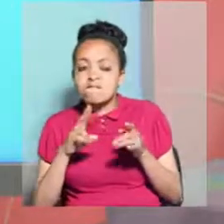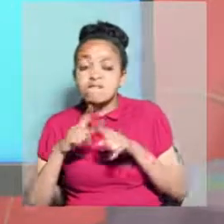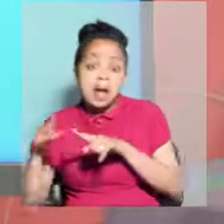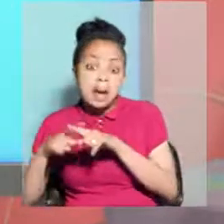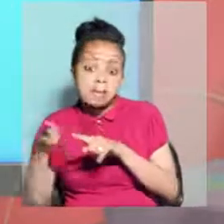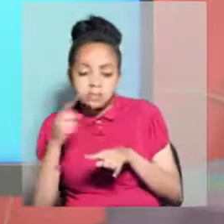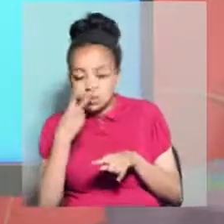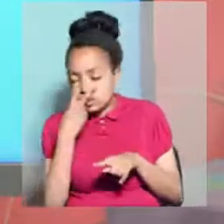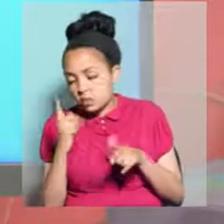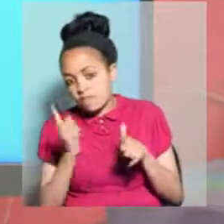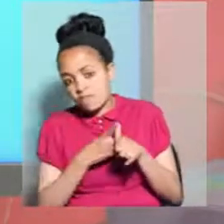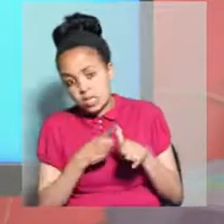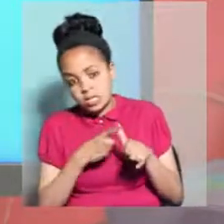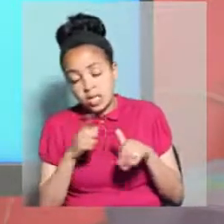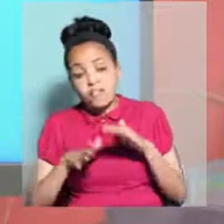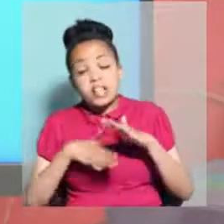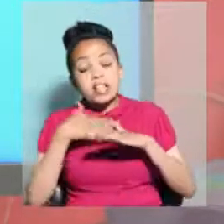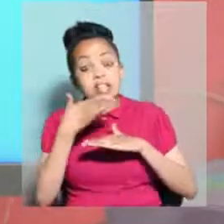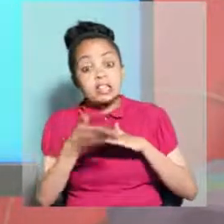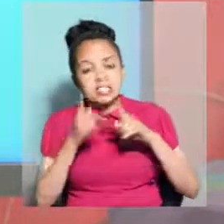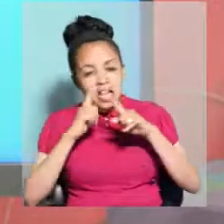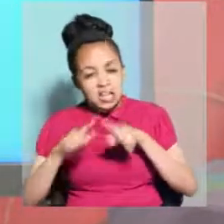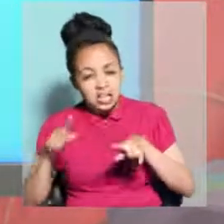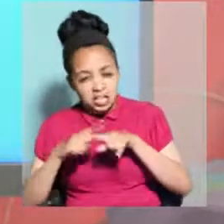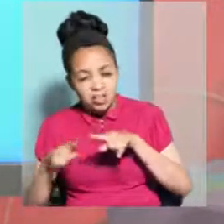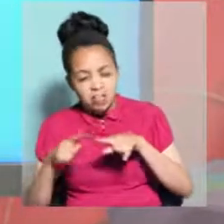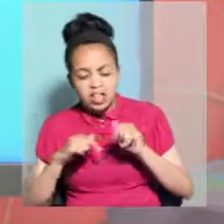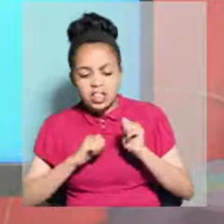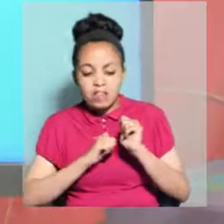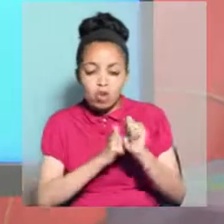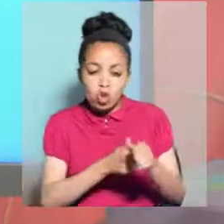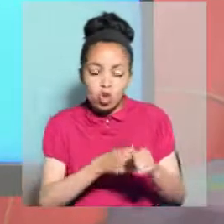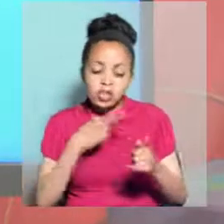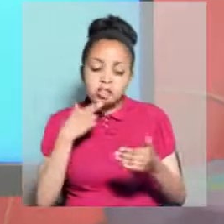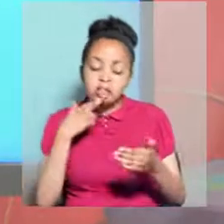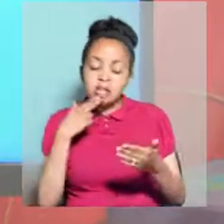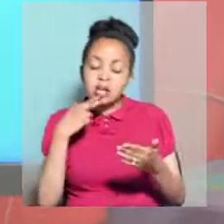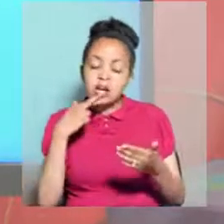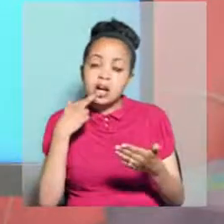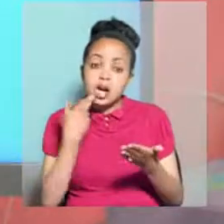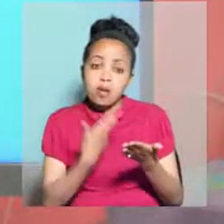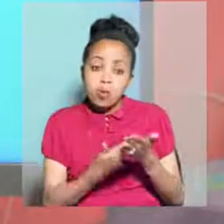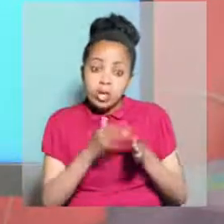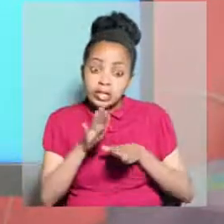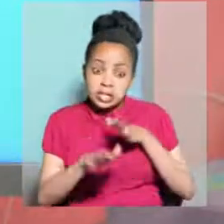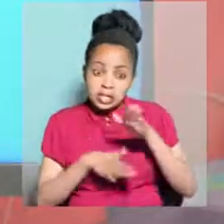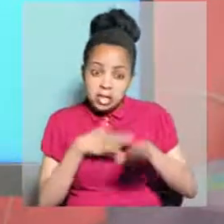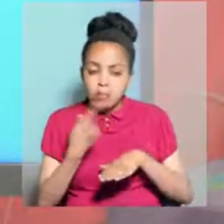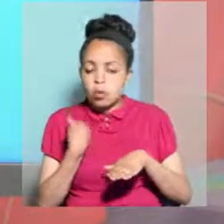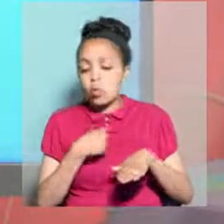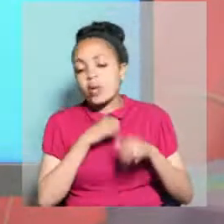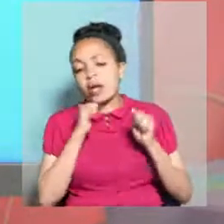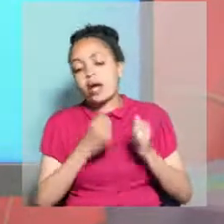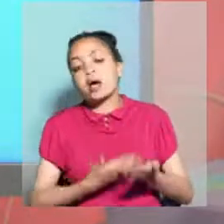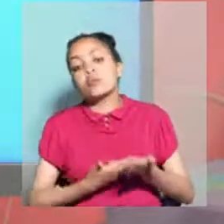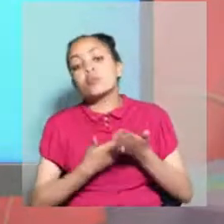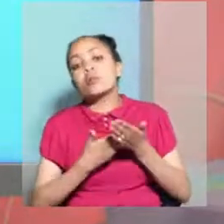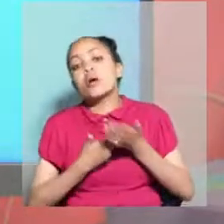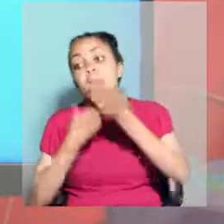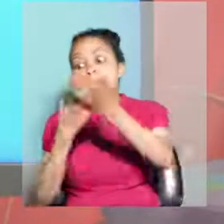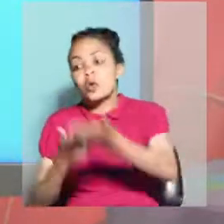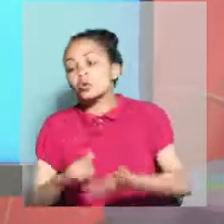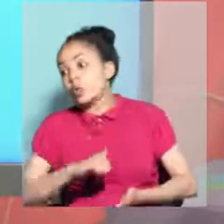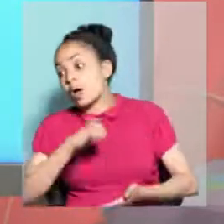seen first. After this identified, following the reporting method or step, we can report to that of